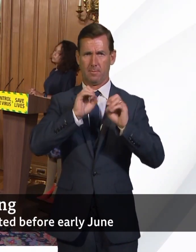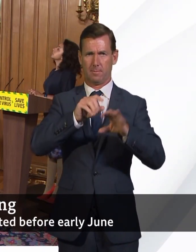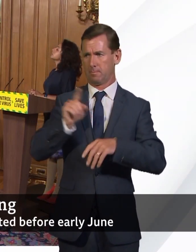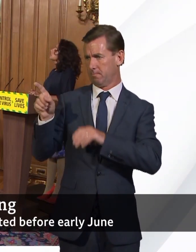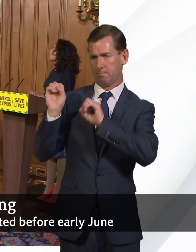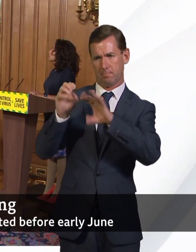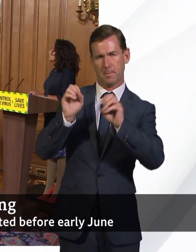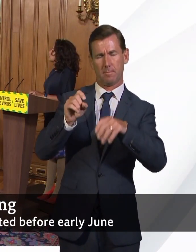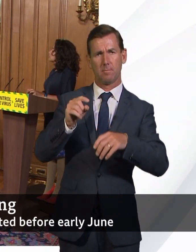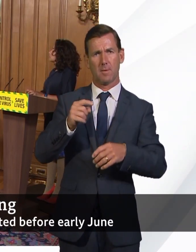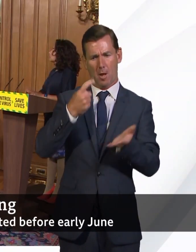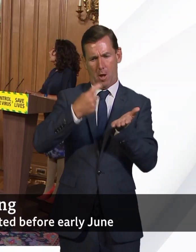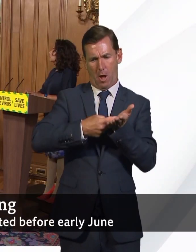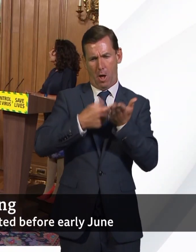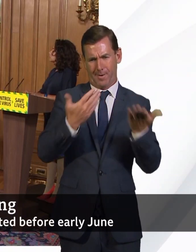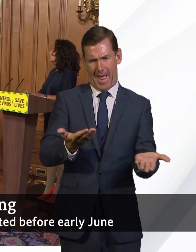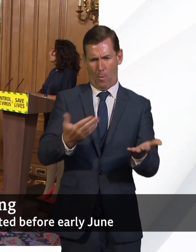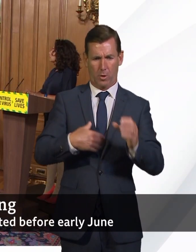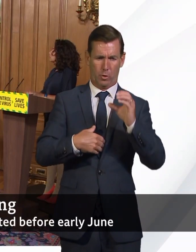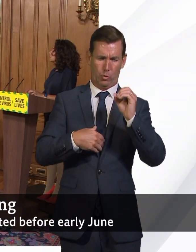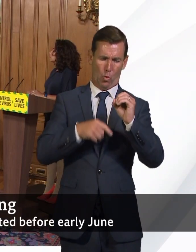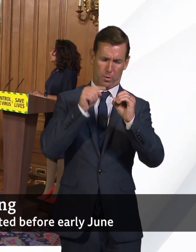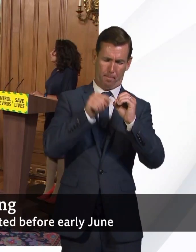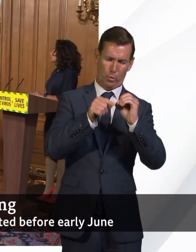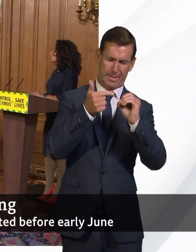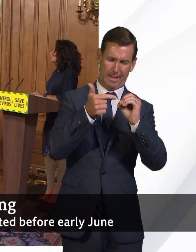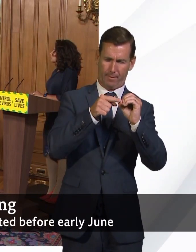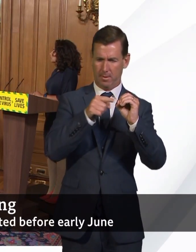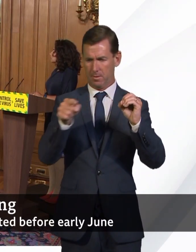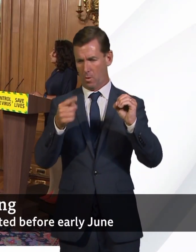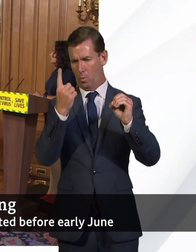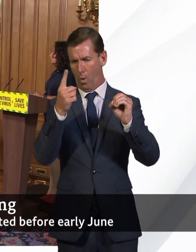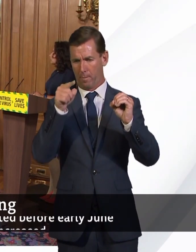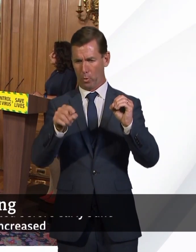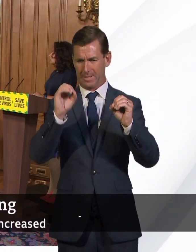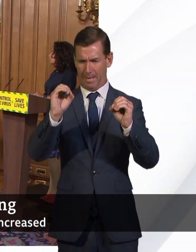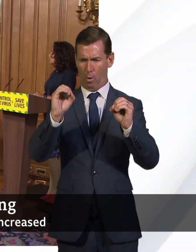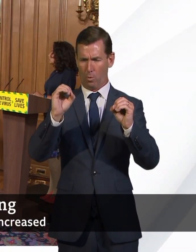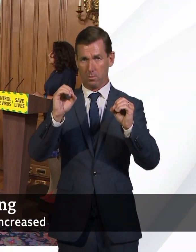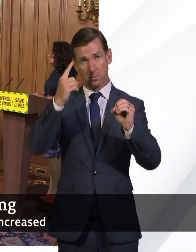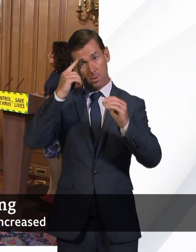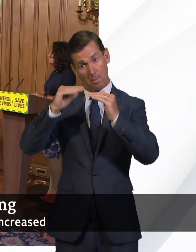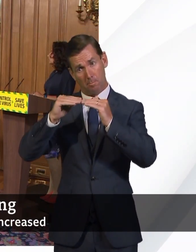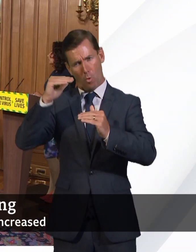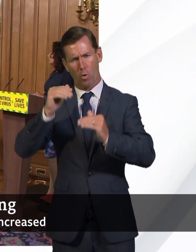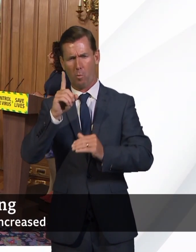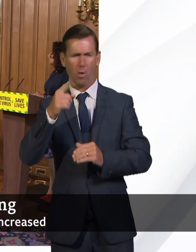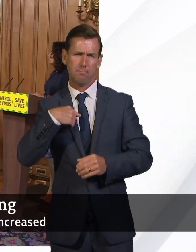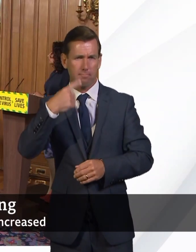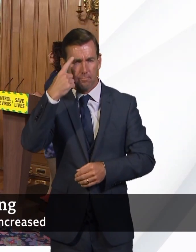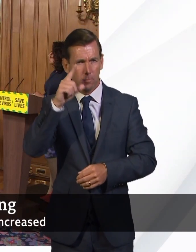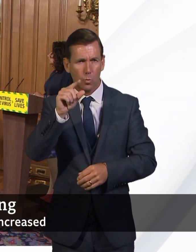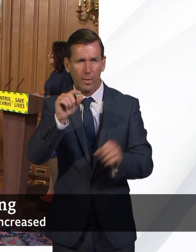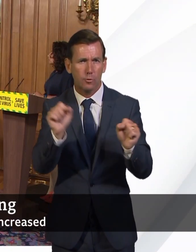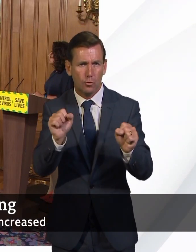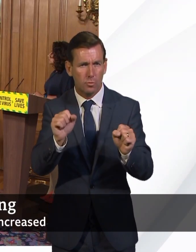R is between 0.7 and 1. So we don't think that it's above 1. We think that it is